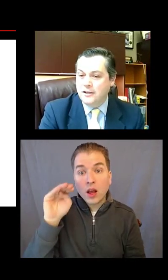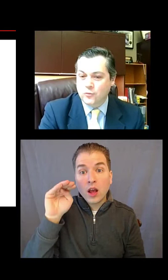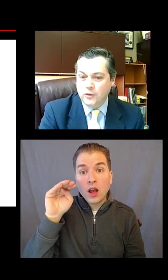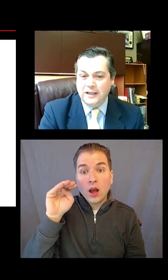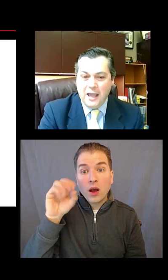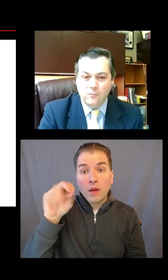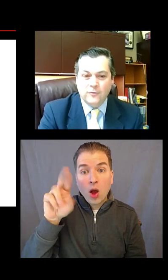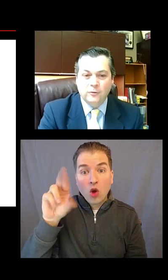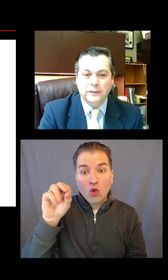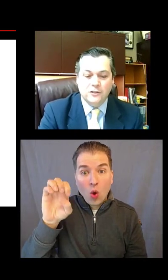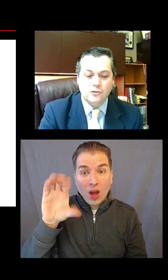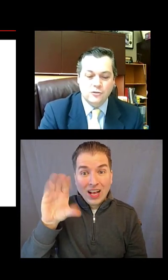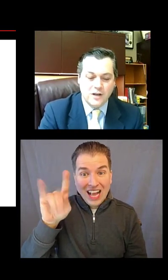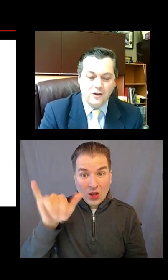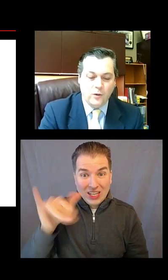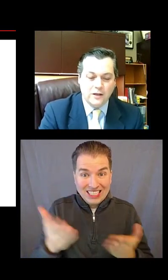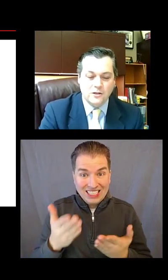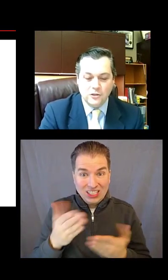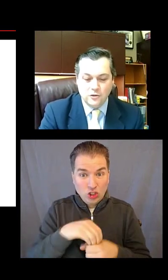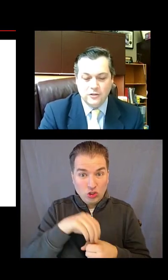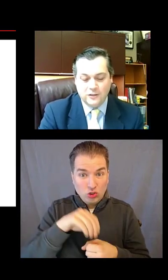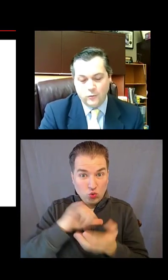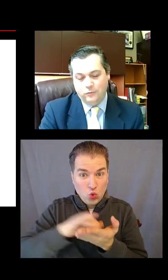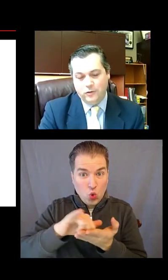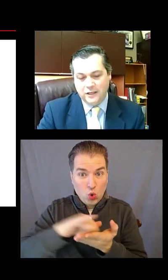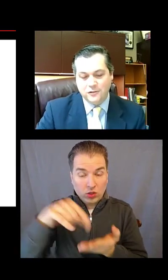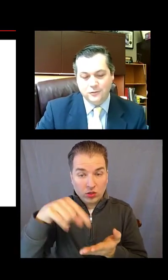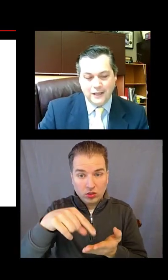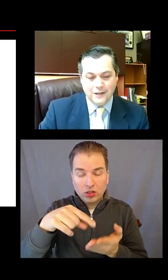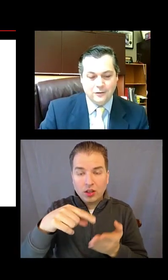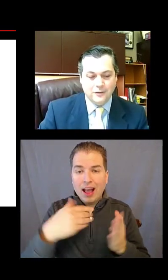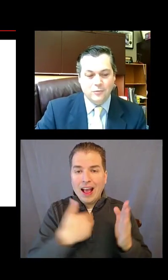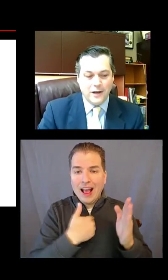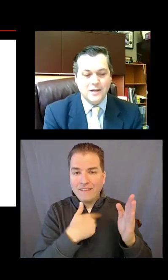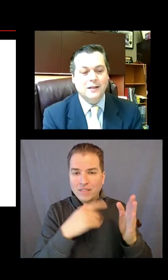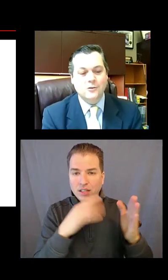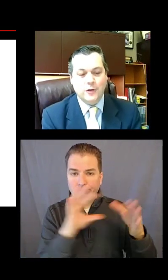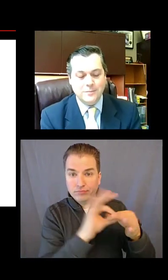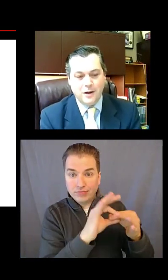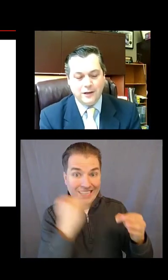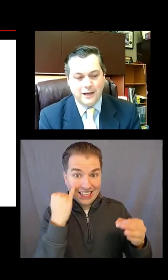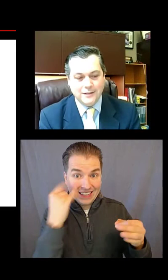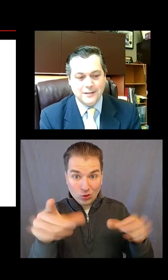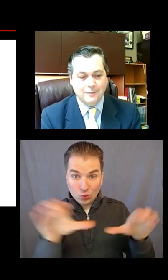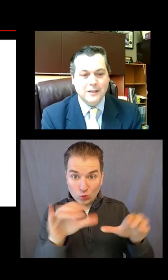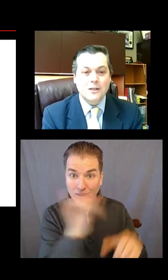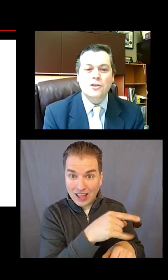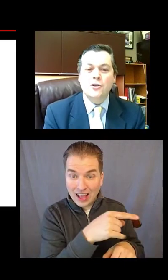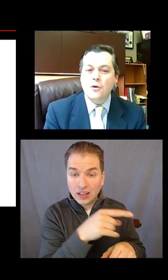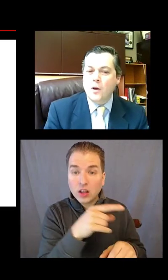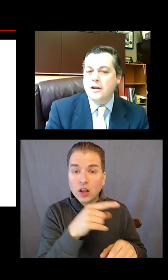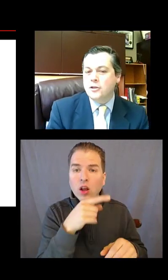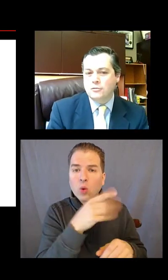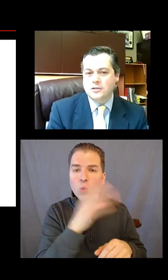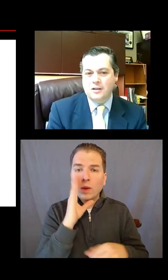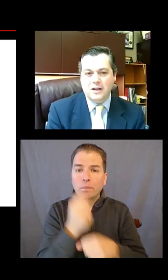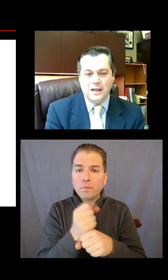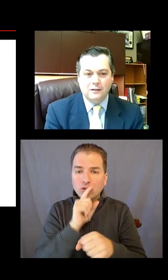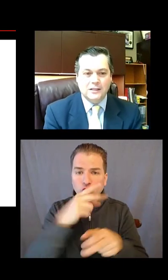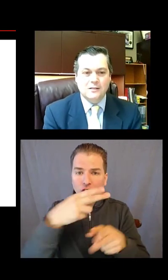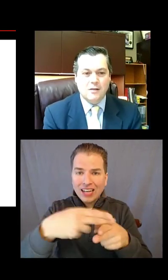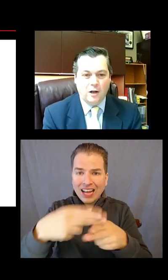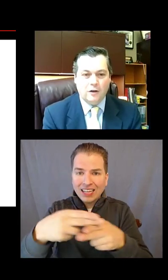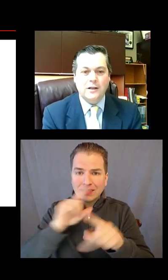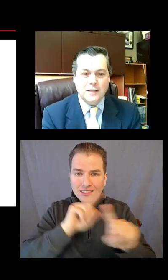Monroe County is really helpful because you do not want to use, as we will get to later, the branding and trademark concept. You don't want to use